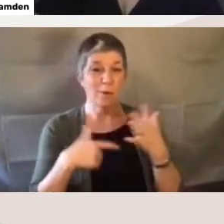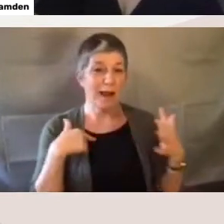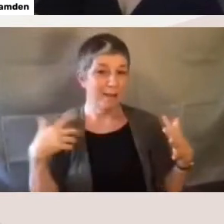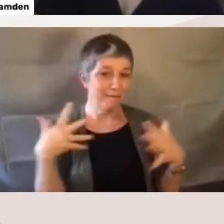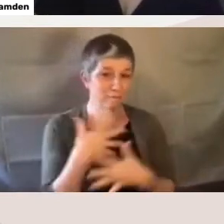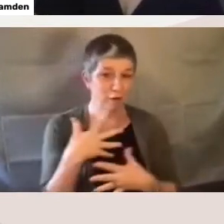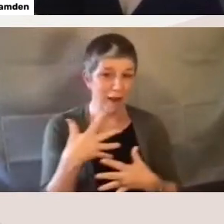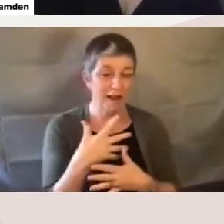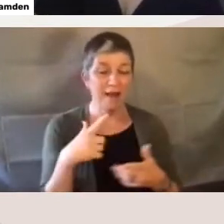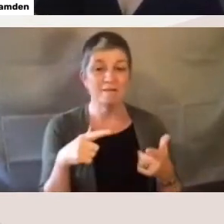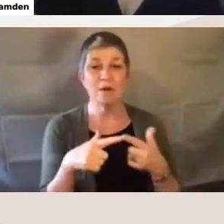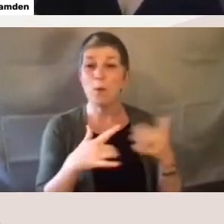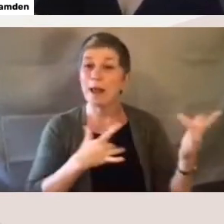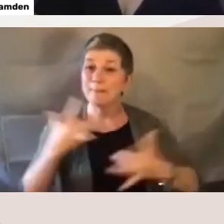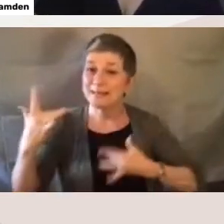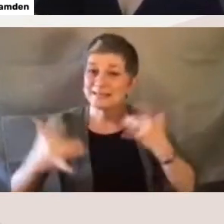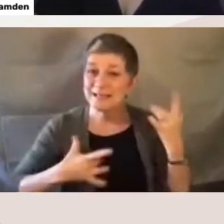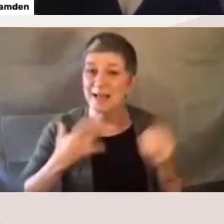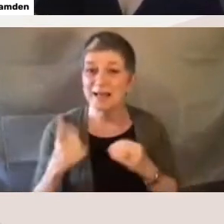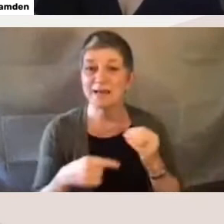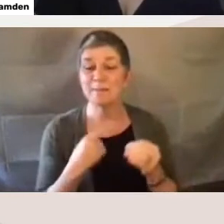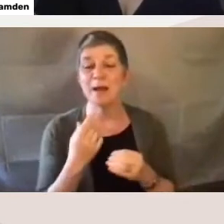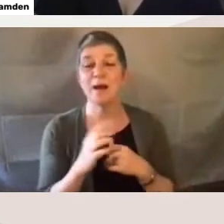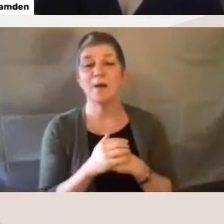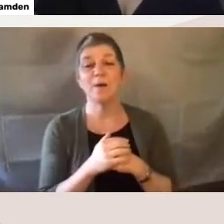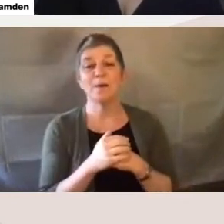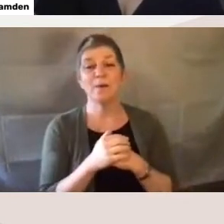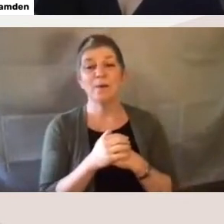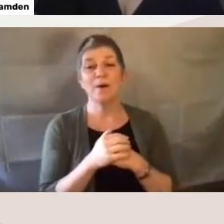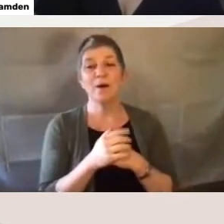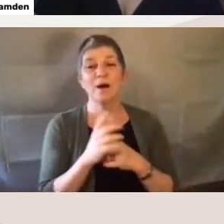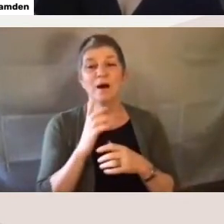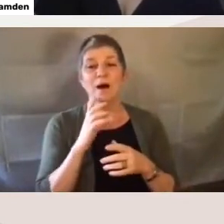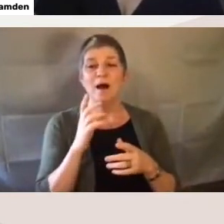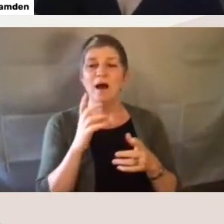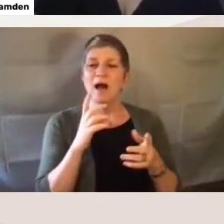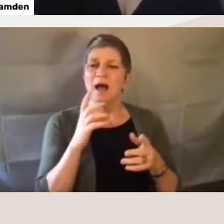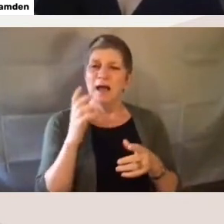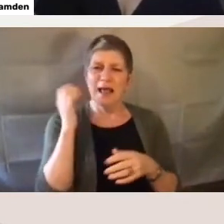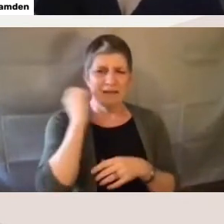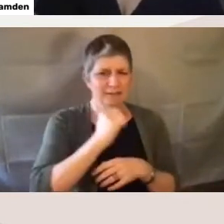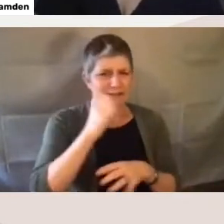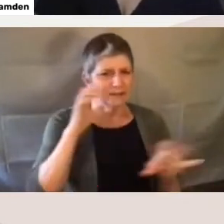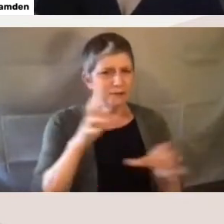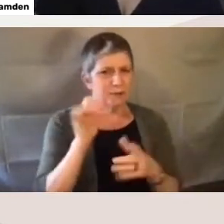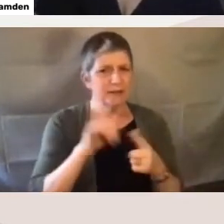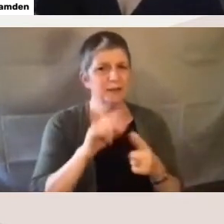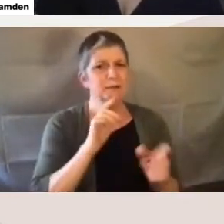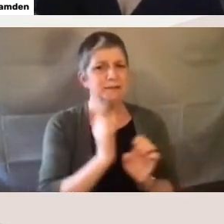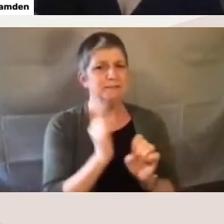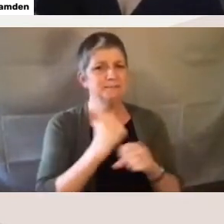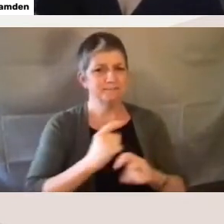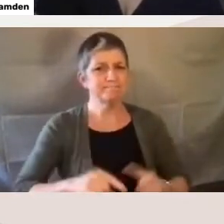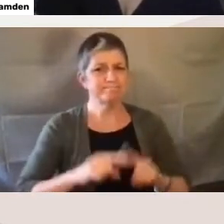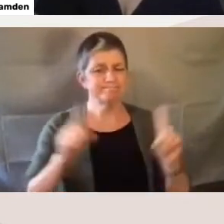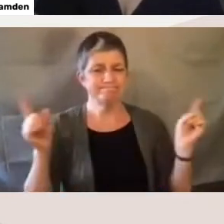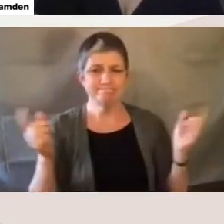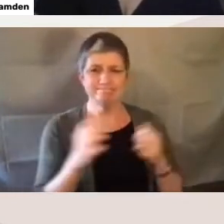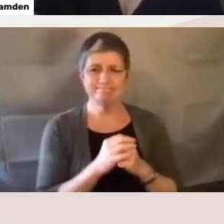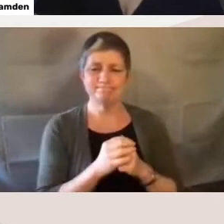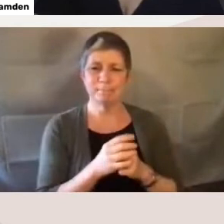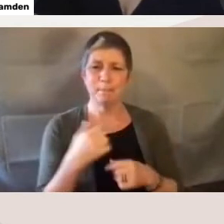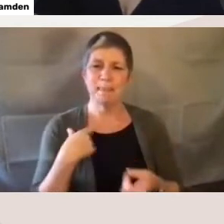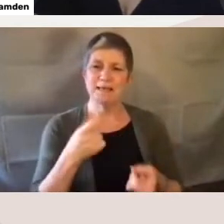and here's what I'm excited about, and spending time with that each day has definitely made a difference and given me more time to